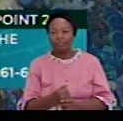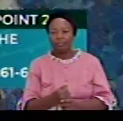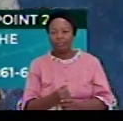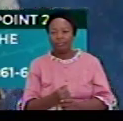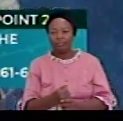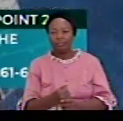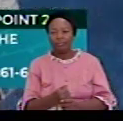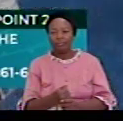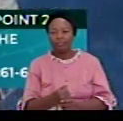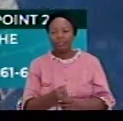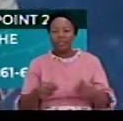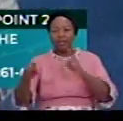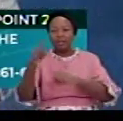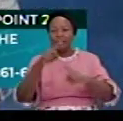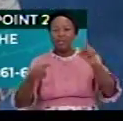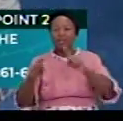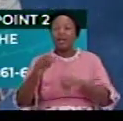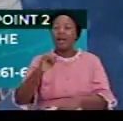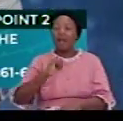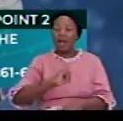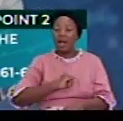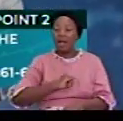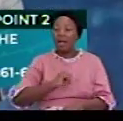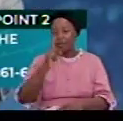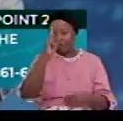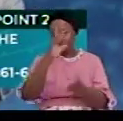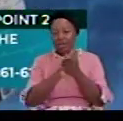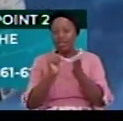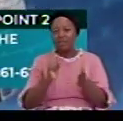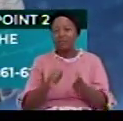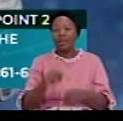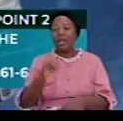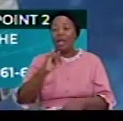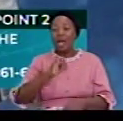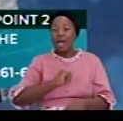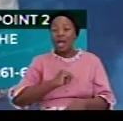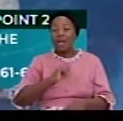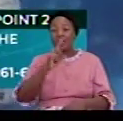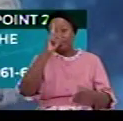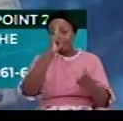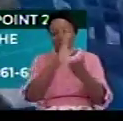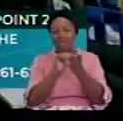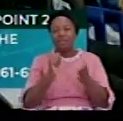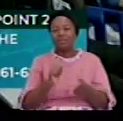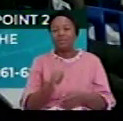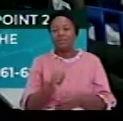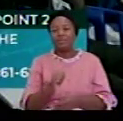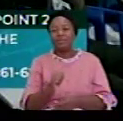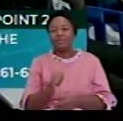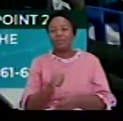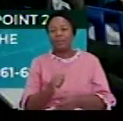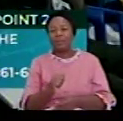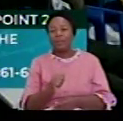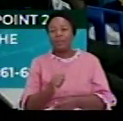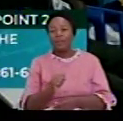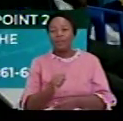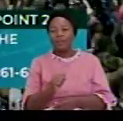I believe. Say it for yourself. I believe.